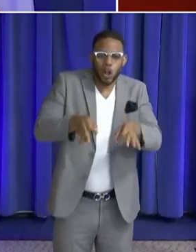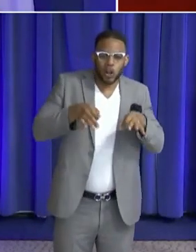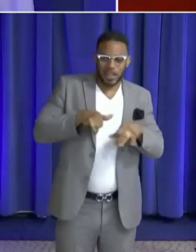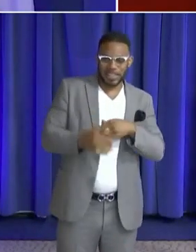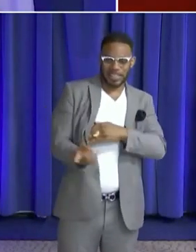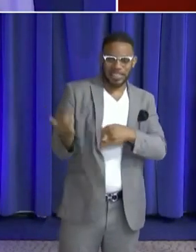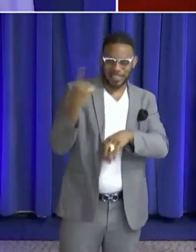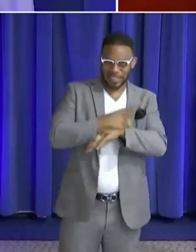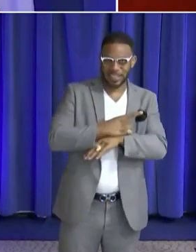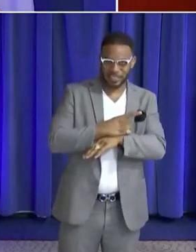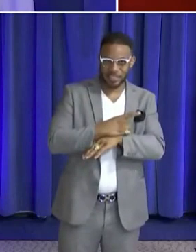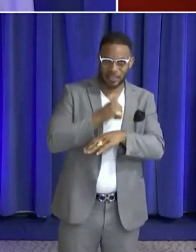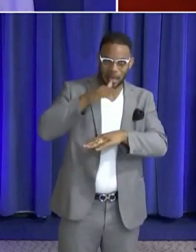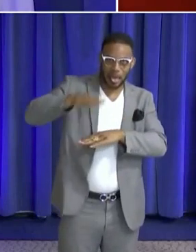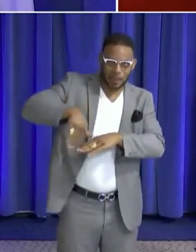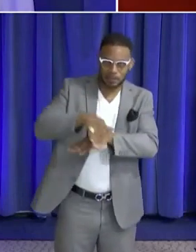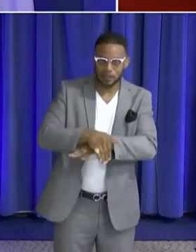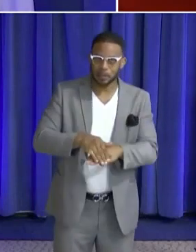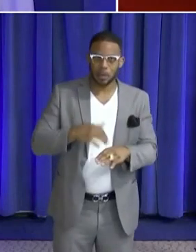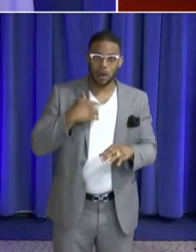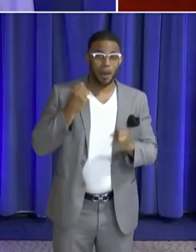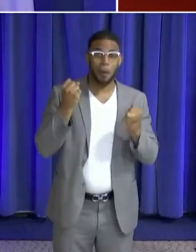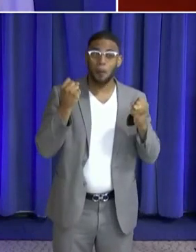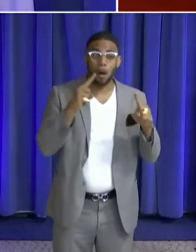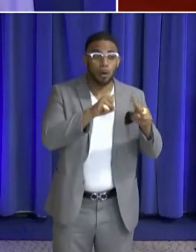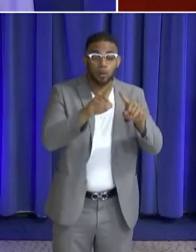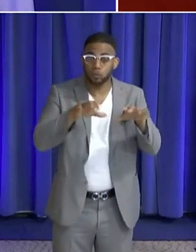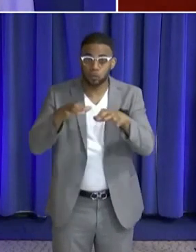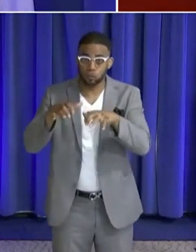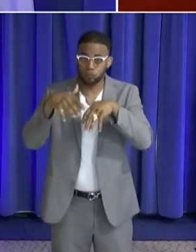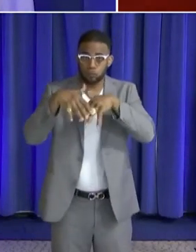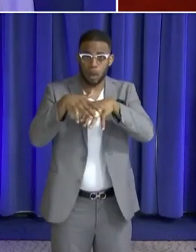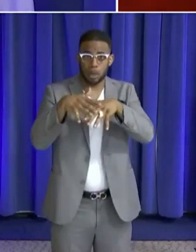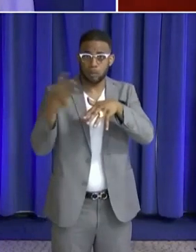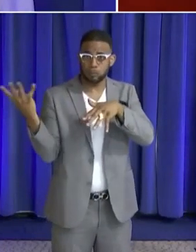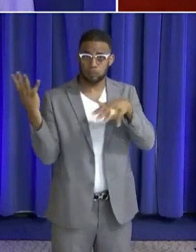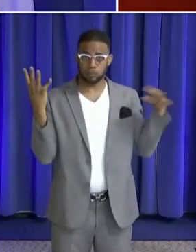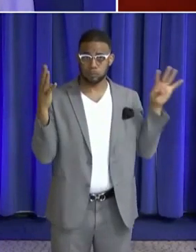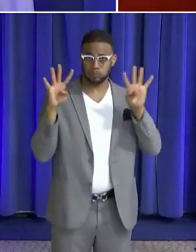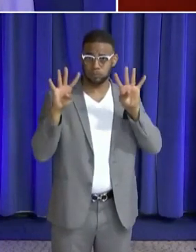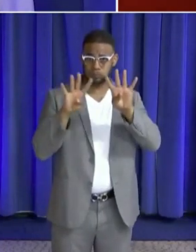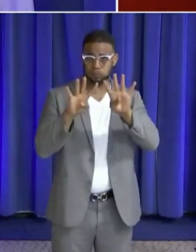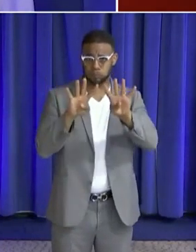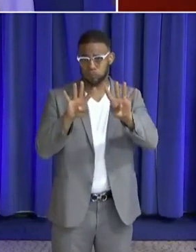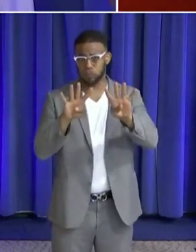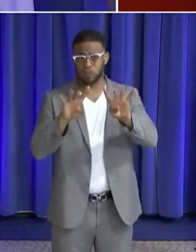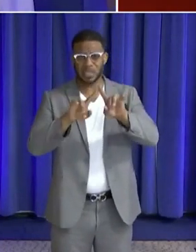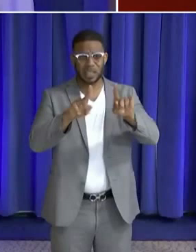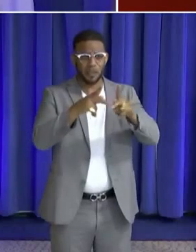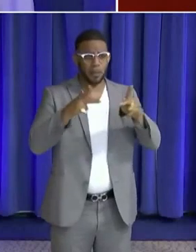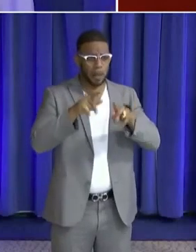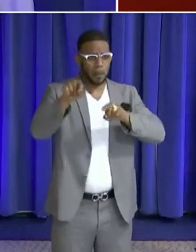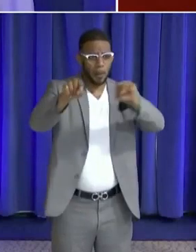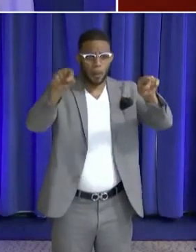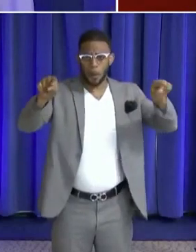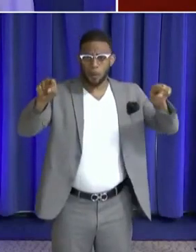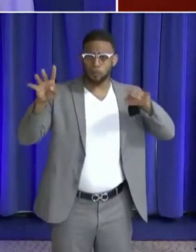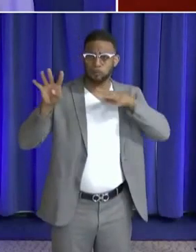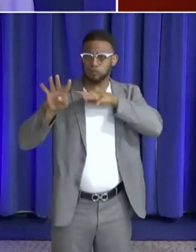day. We had multiple groups marching simultaneously throughout the city in multiple